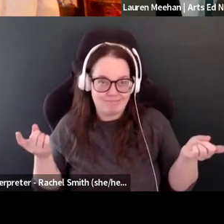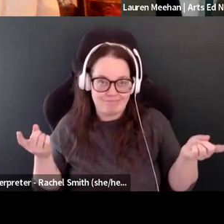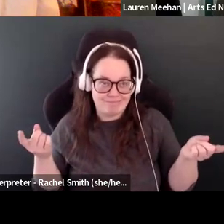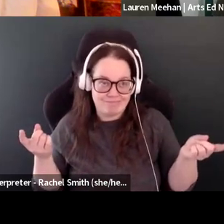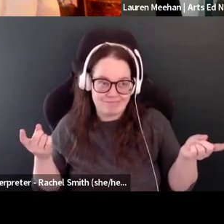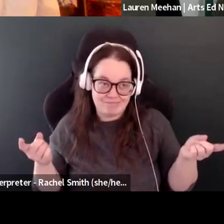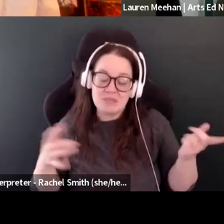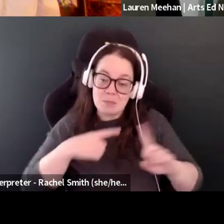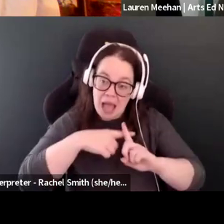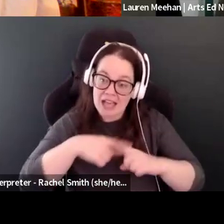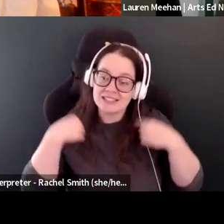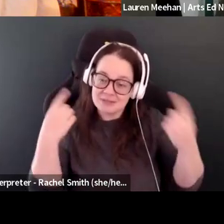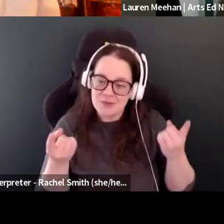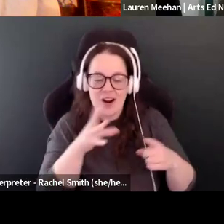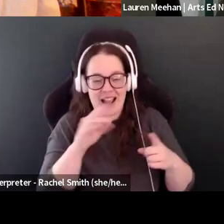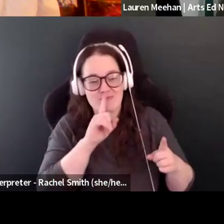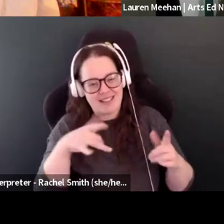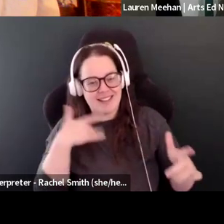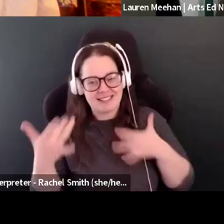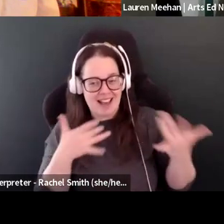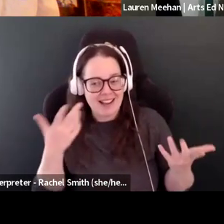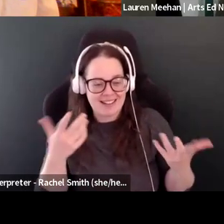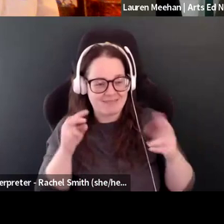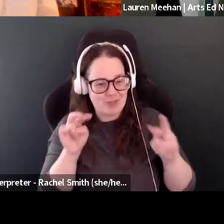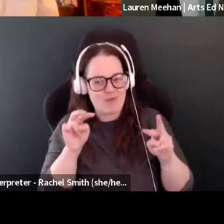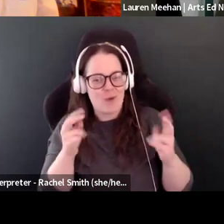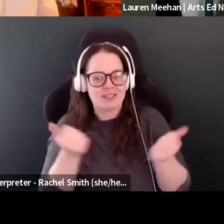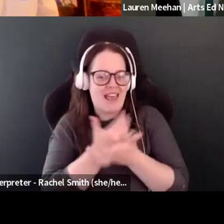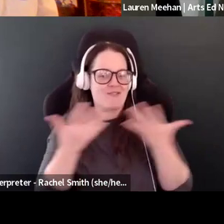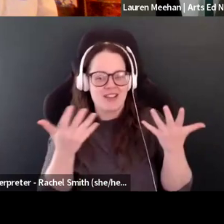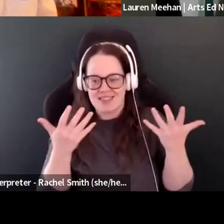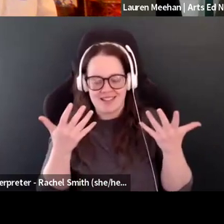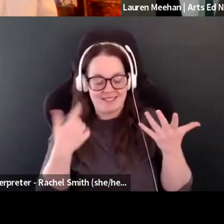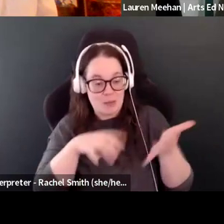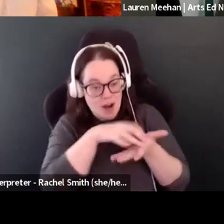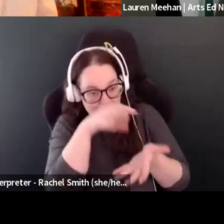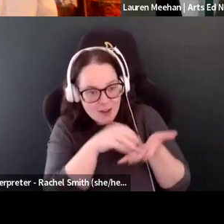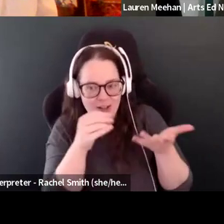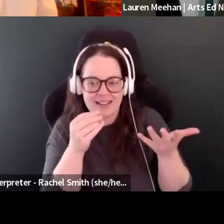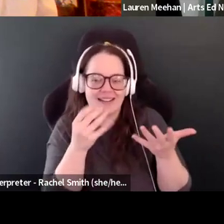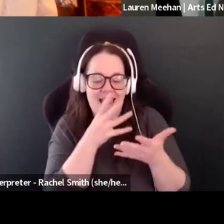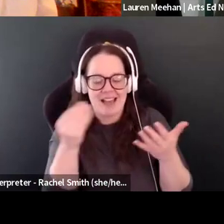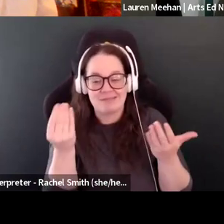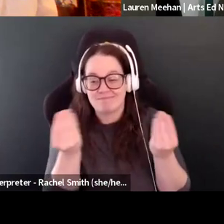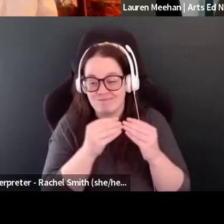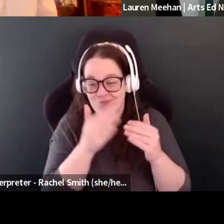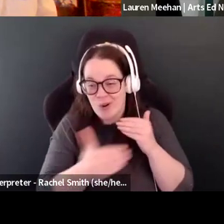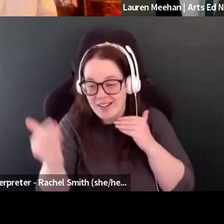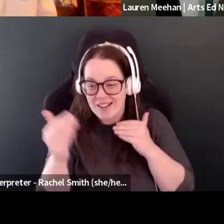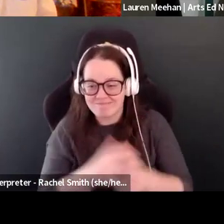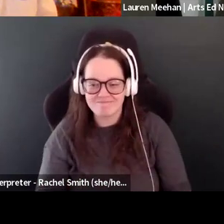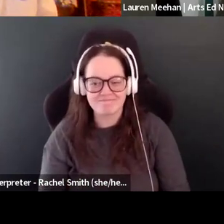positive, and we're really excited about all of the information that we're learning so far in our